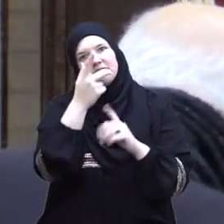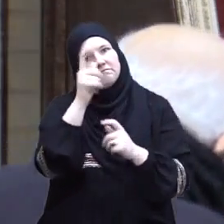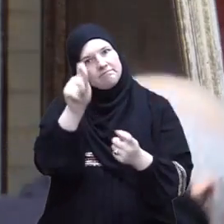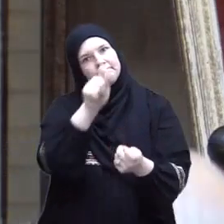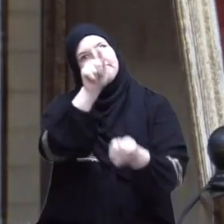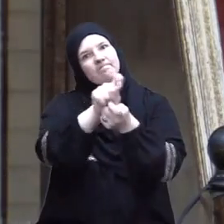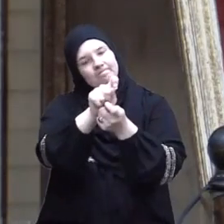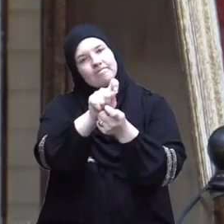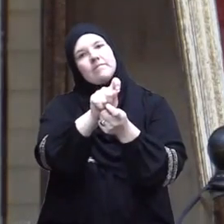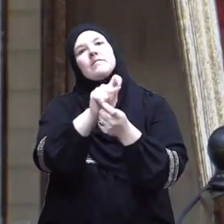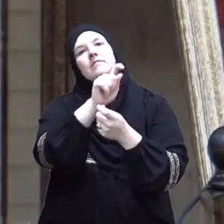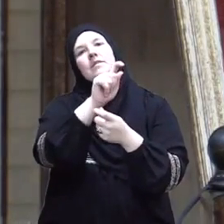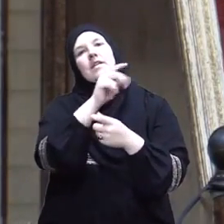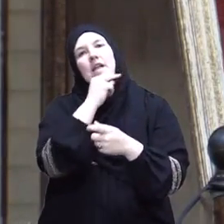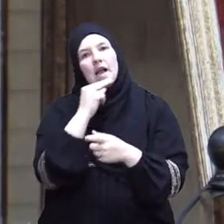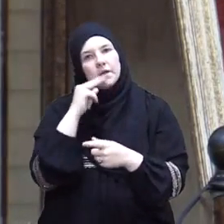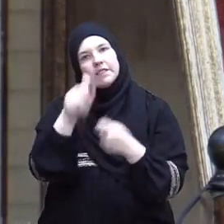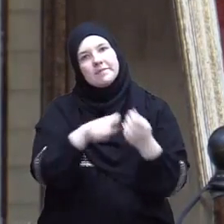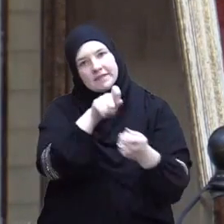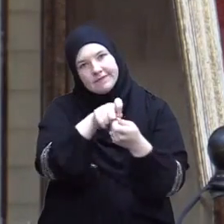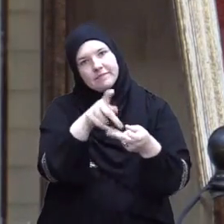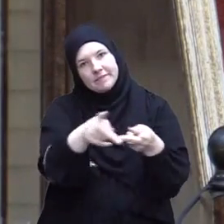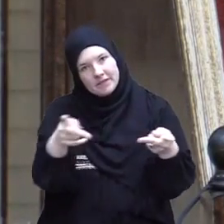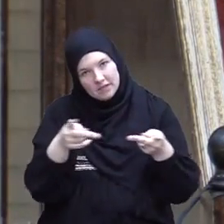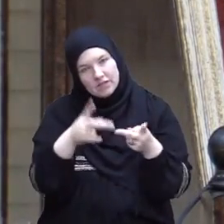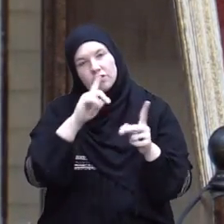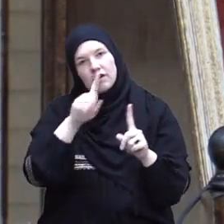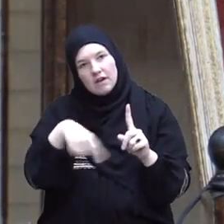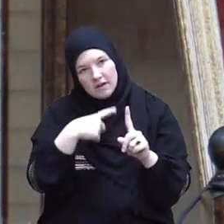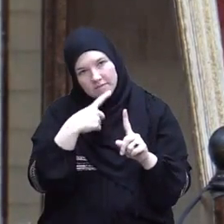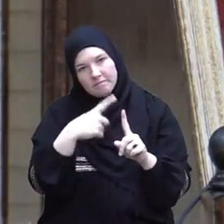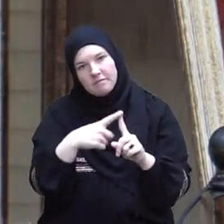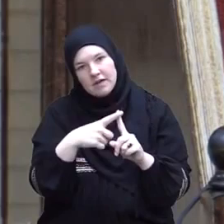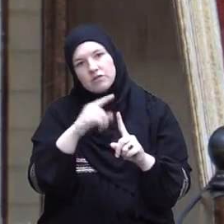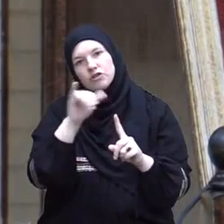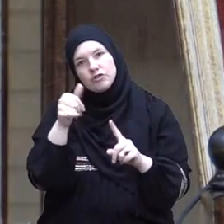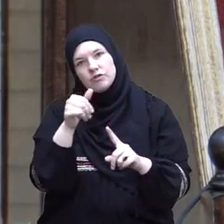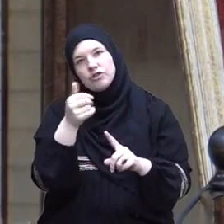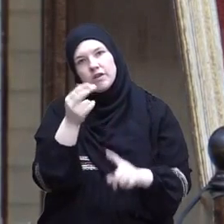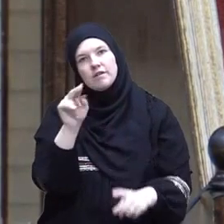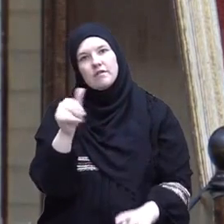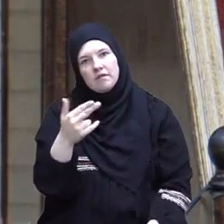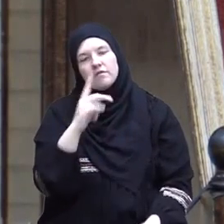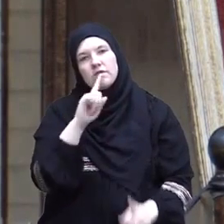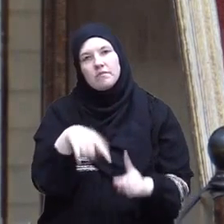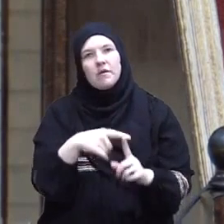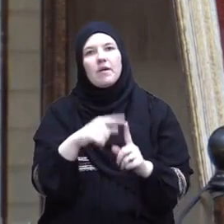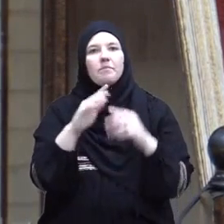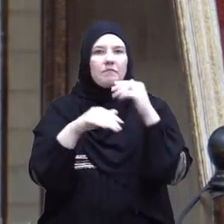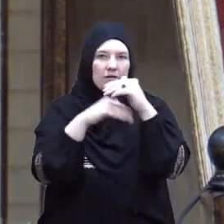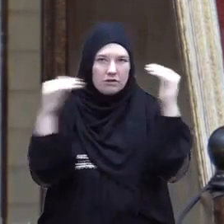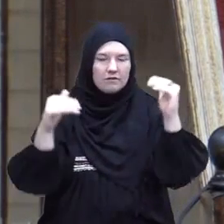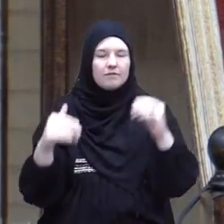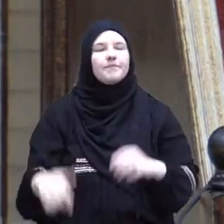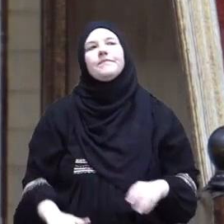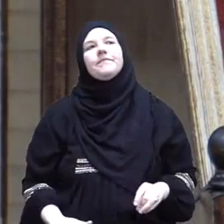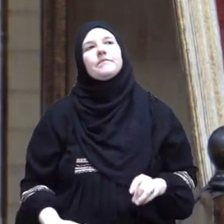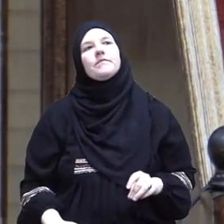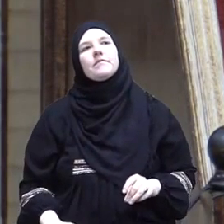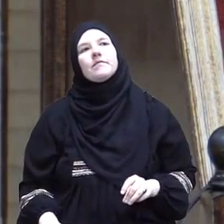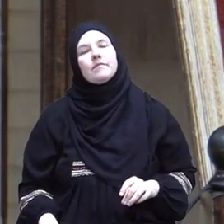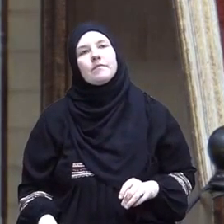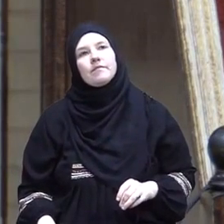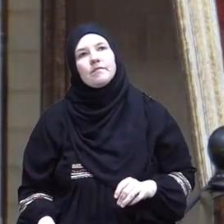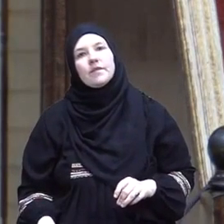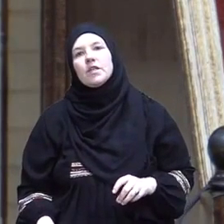a specific noun that refers to a specific place. So al-jannah could not and should not